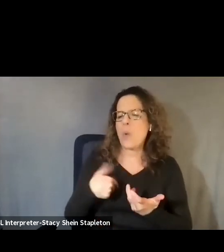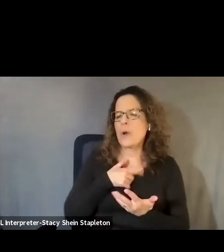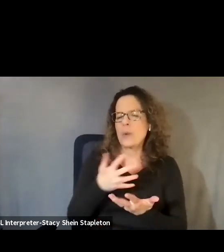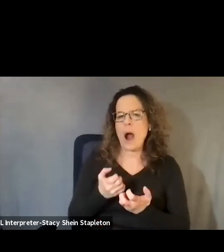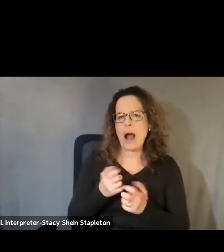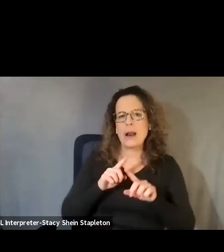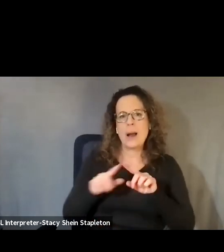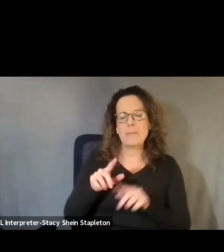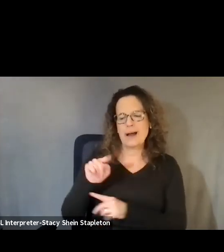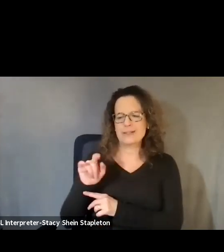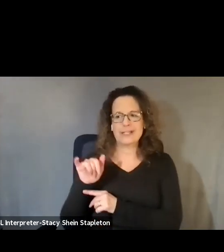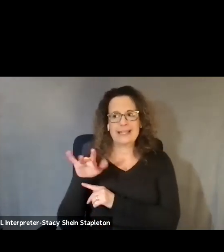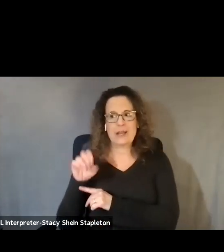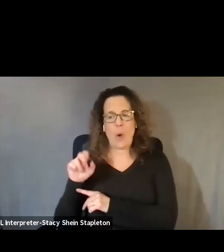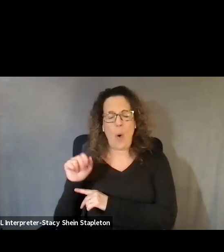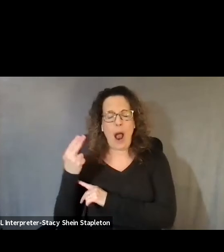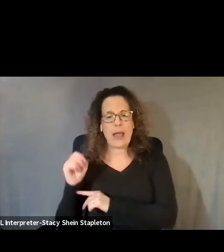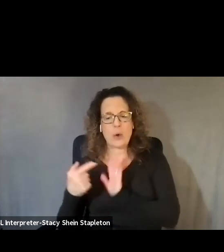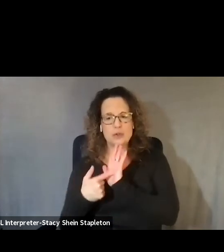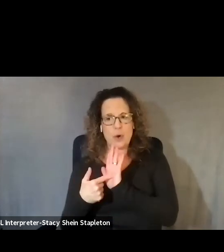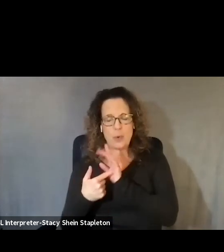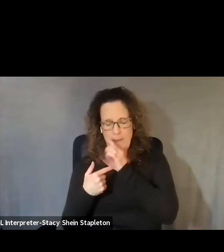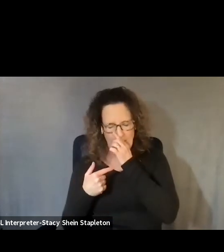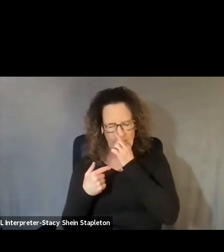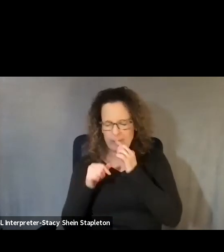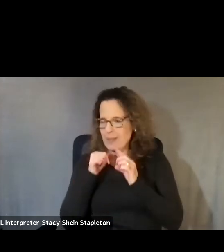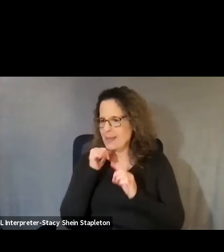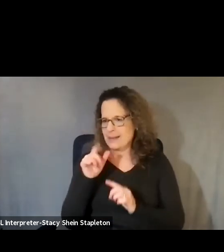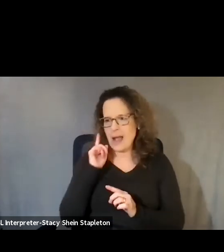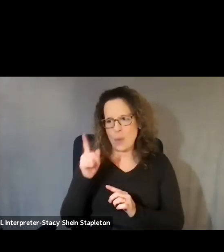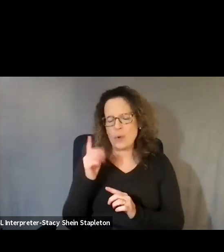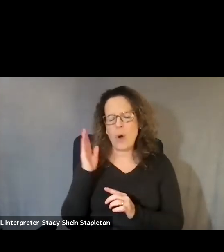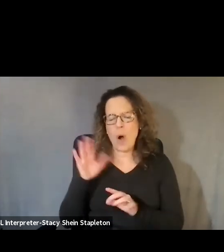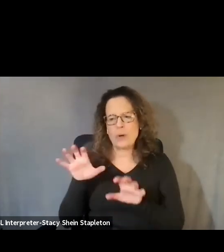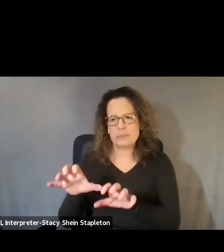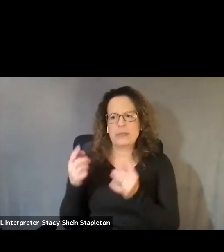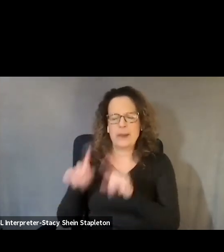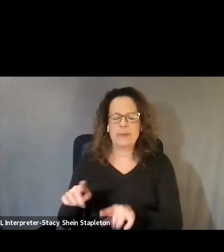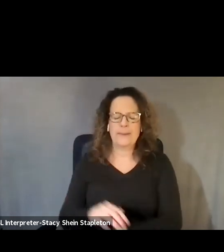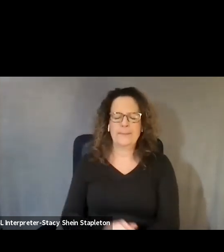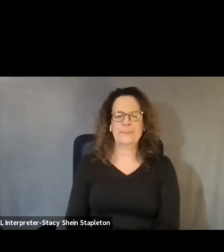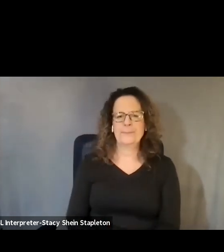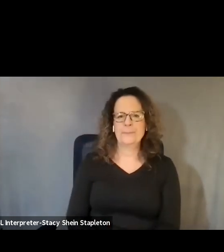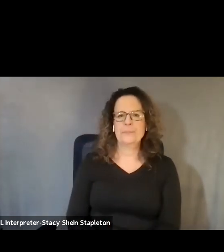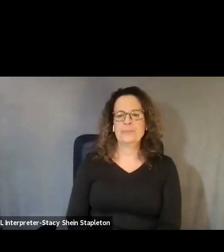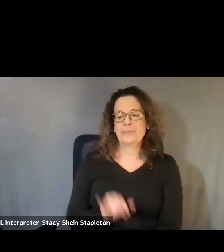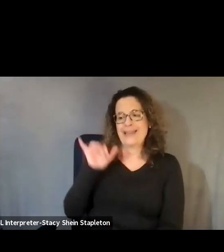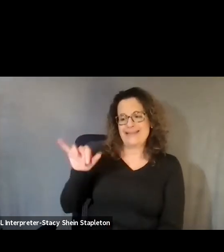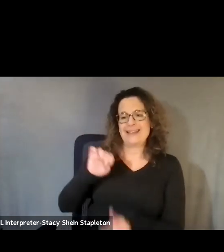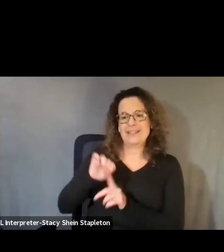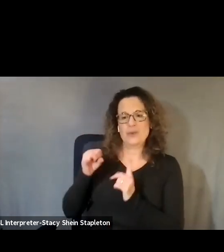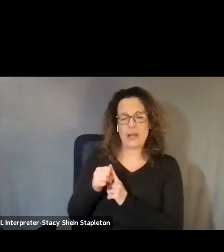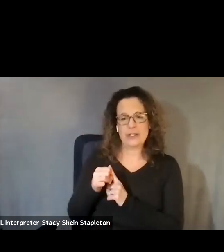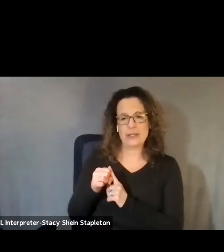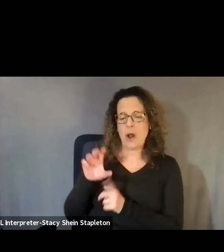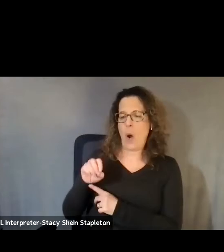as the Toledo example taught us, that's not necessarily always the case. In that instance, a